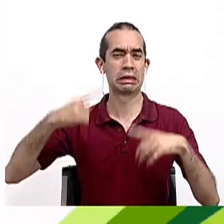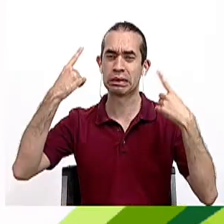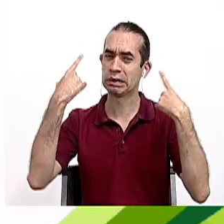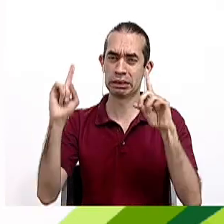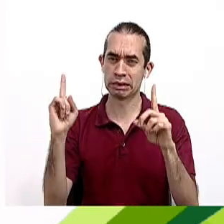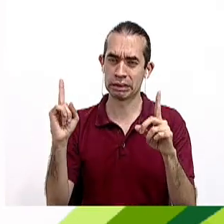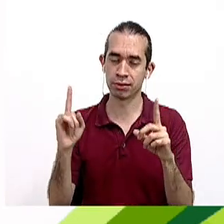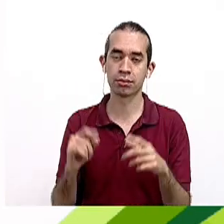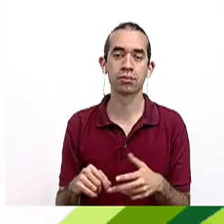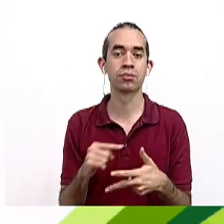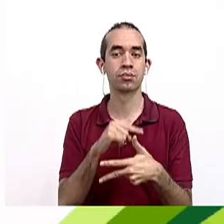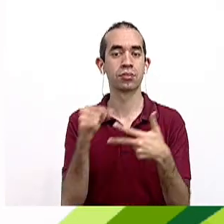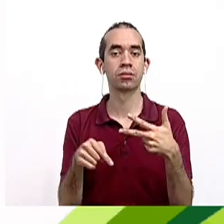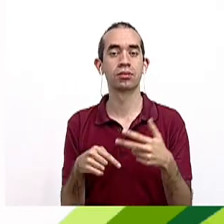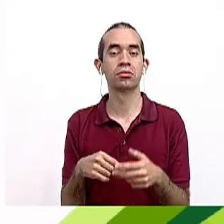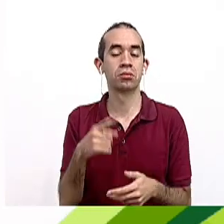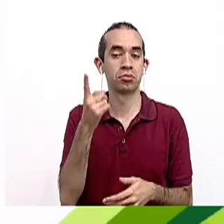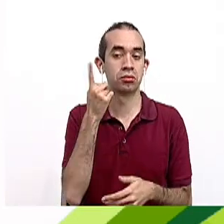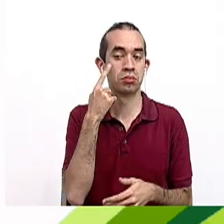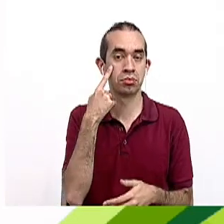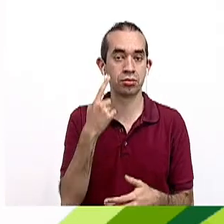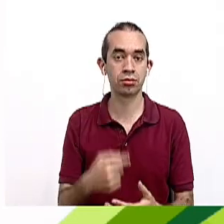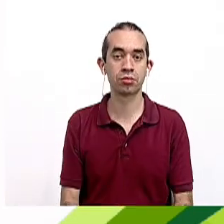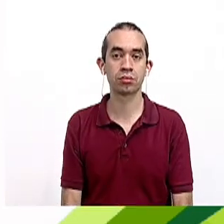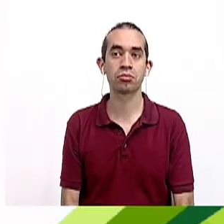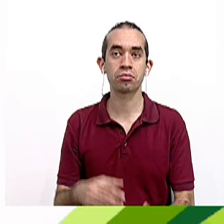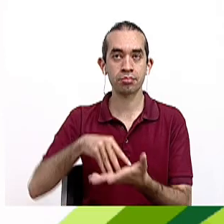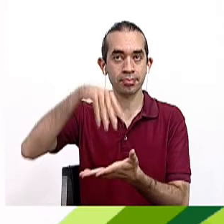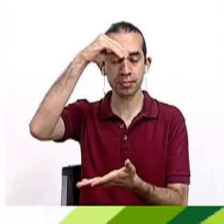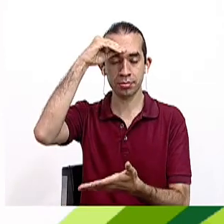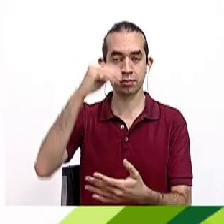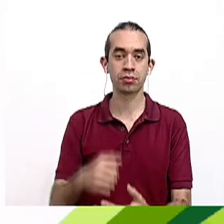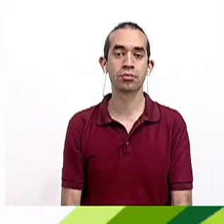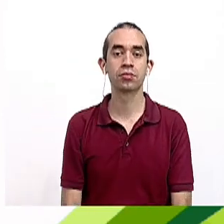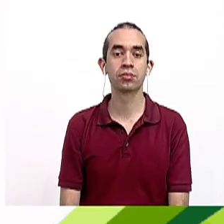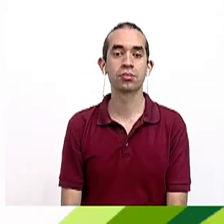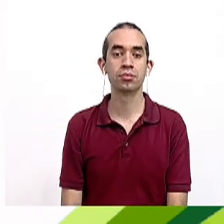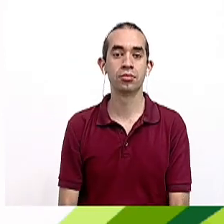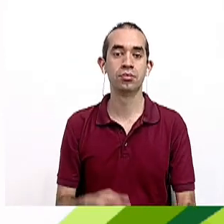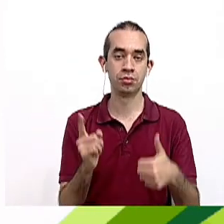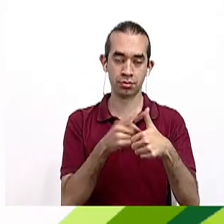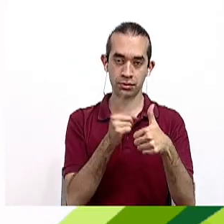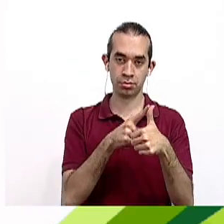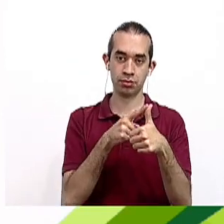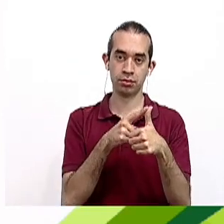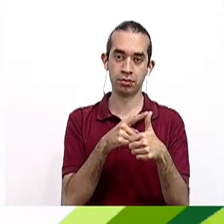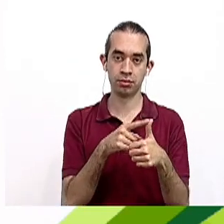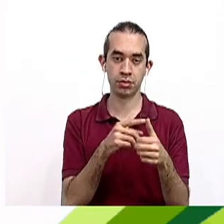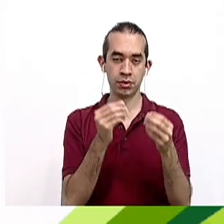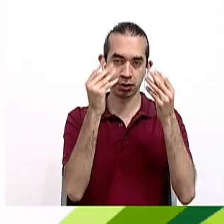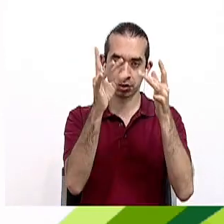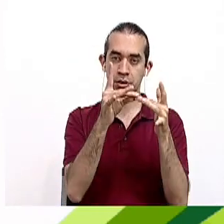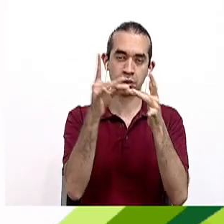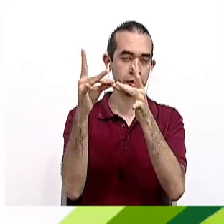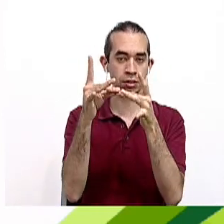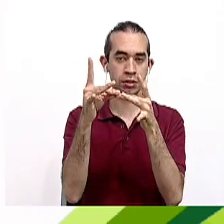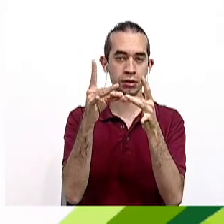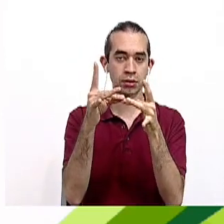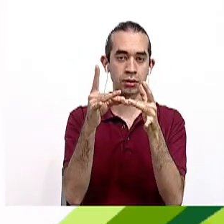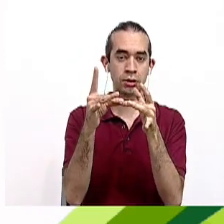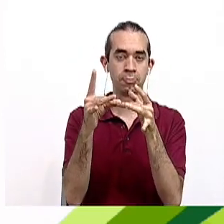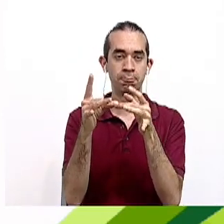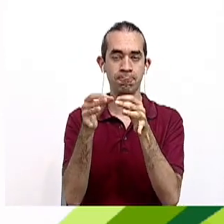it. So let's see the learning. I identified main information and relatively